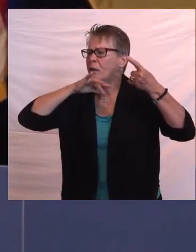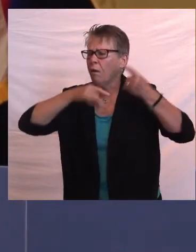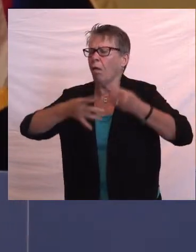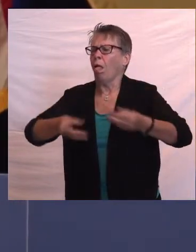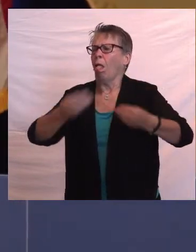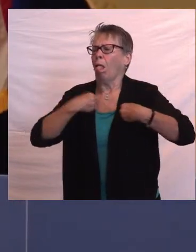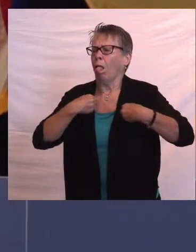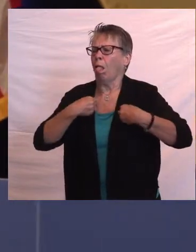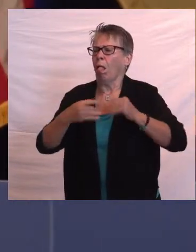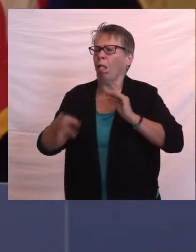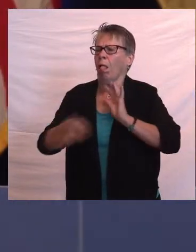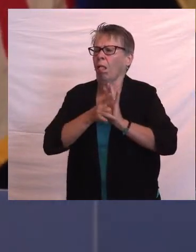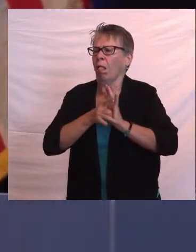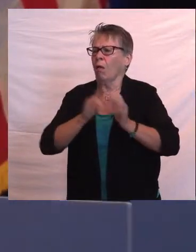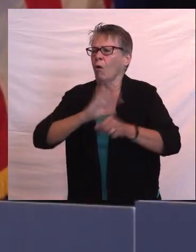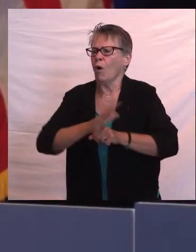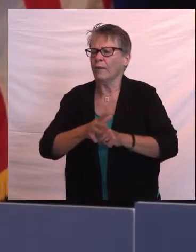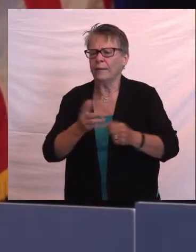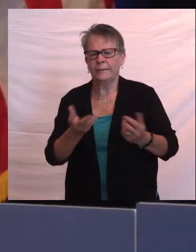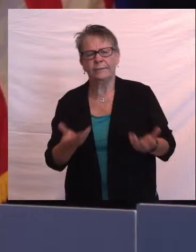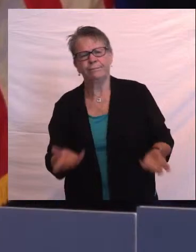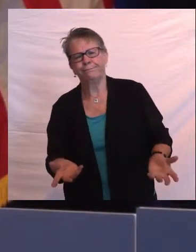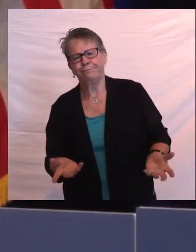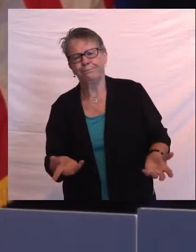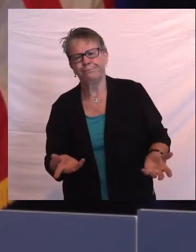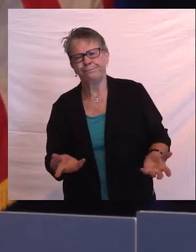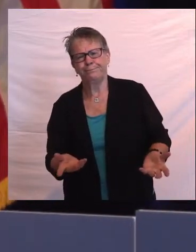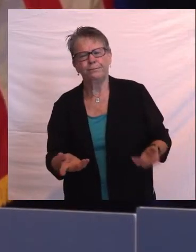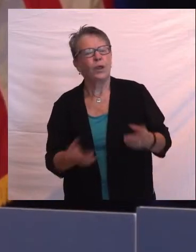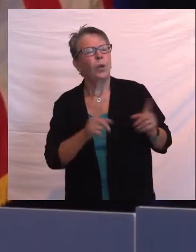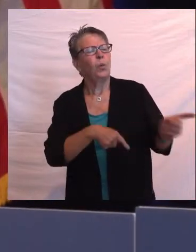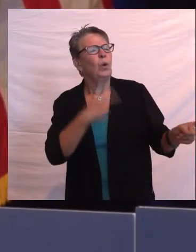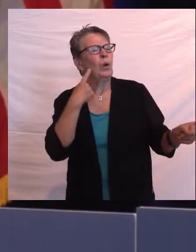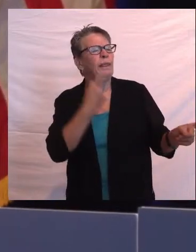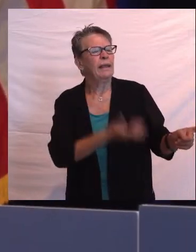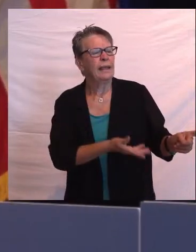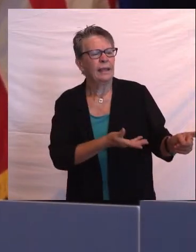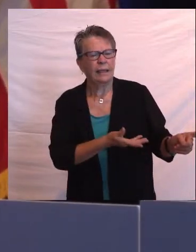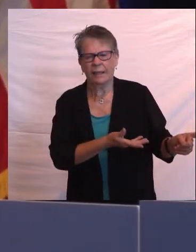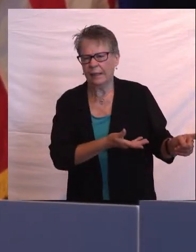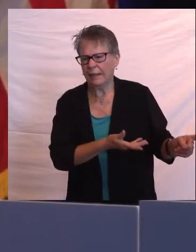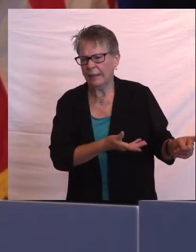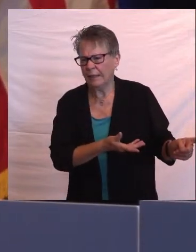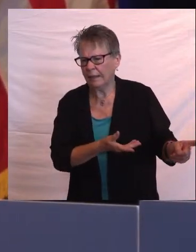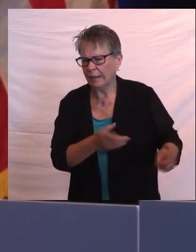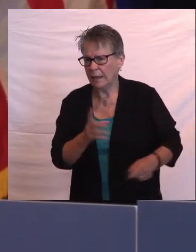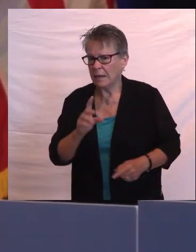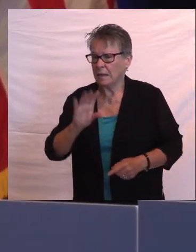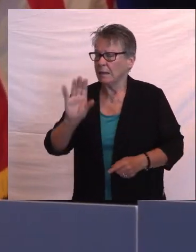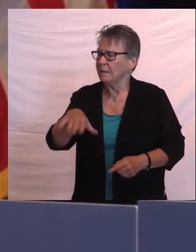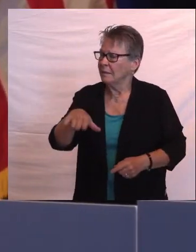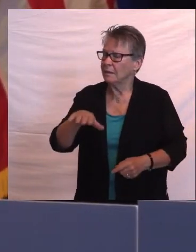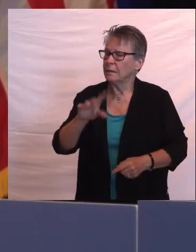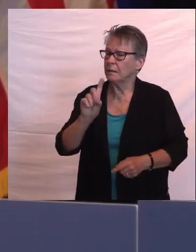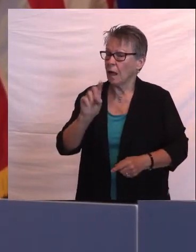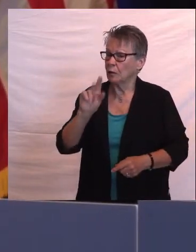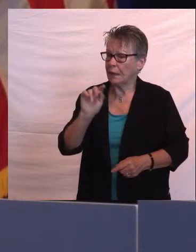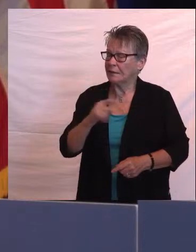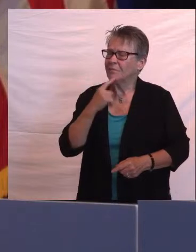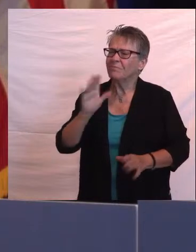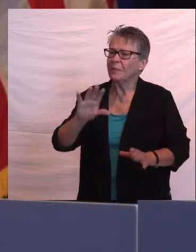issues guidance, what they usually do is that they review a whole breadth of literature and studies